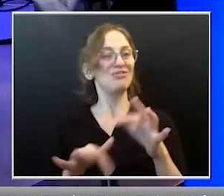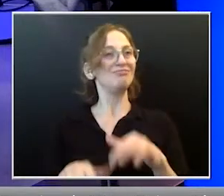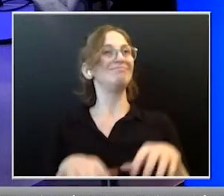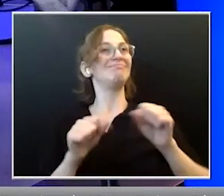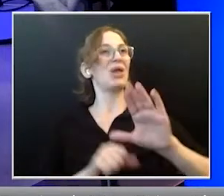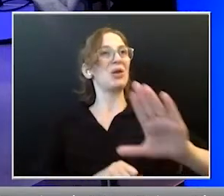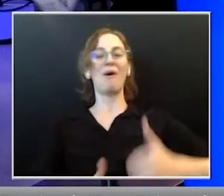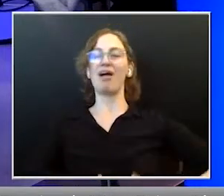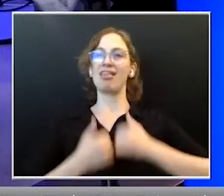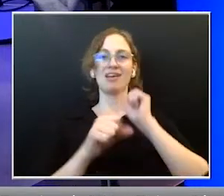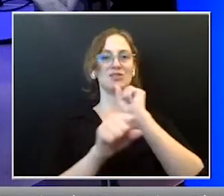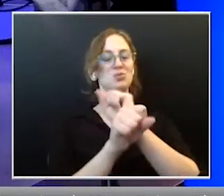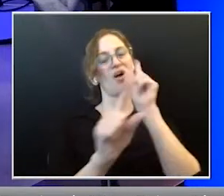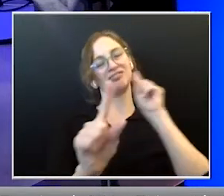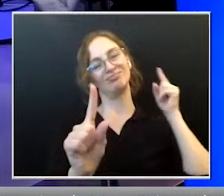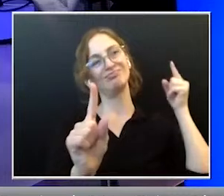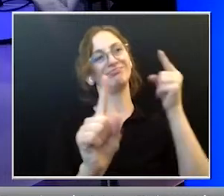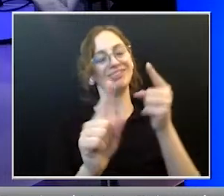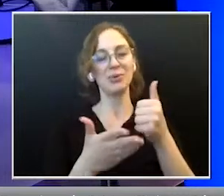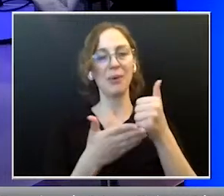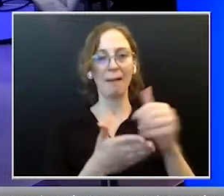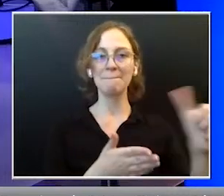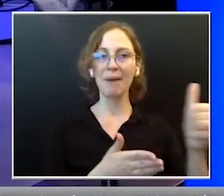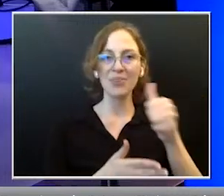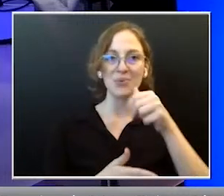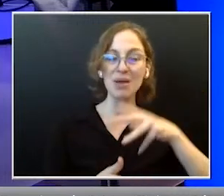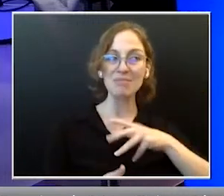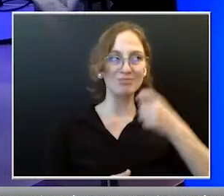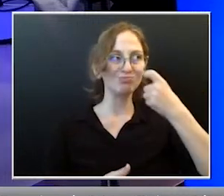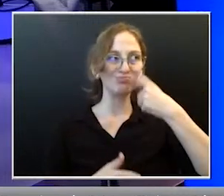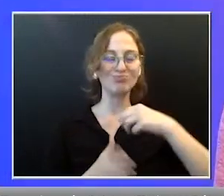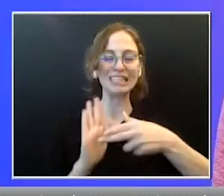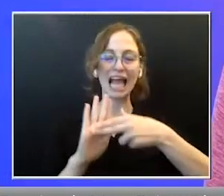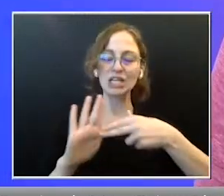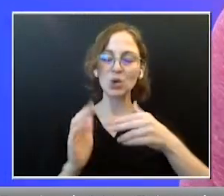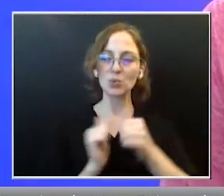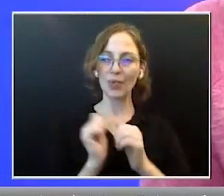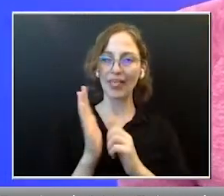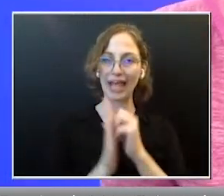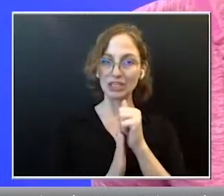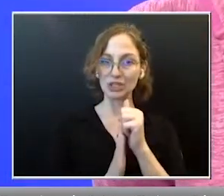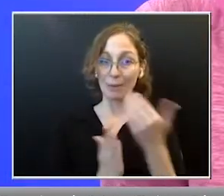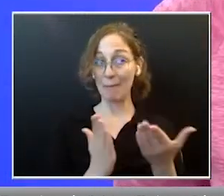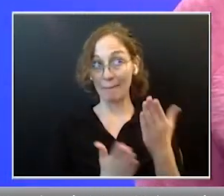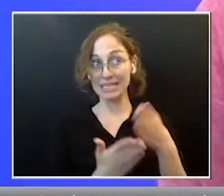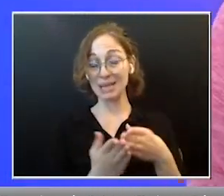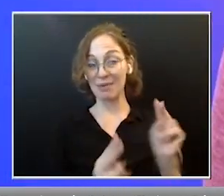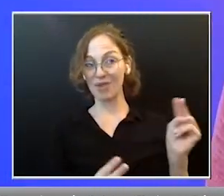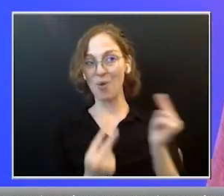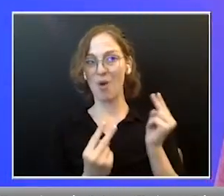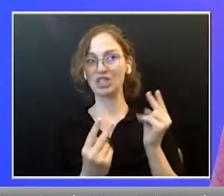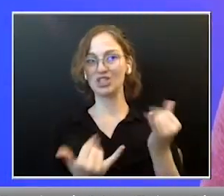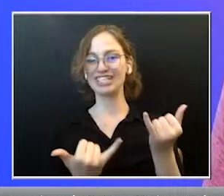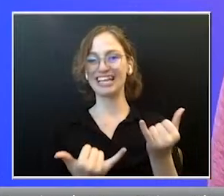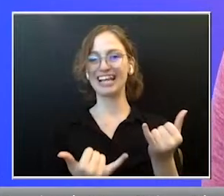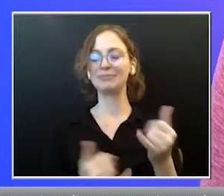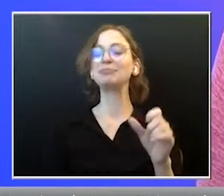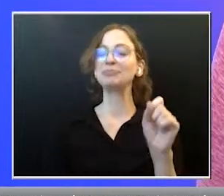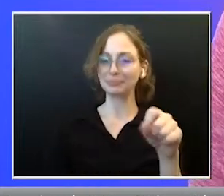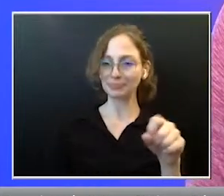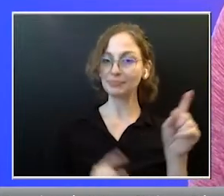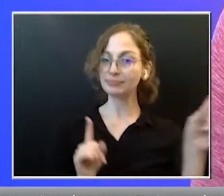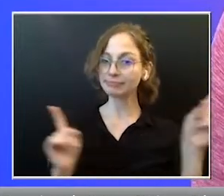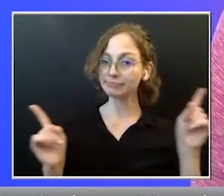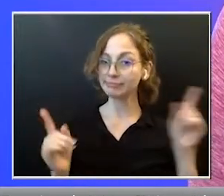with cancer, and there are women watching who might have just been diagnosed. Yes. So as both of the doctors were saying, and Dr. Fabian was